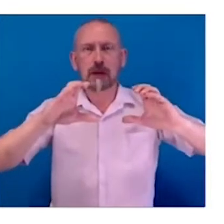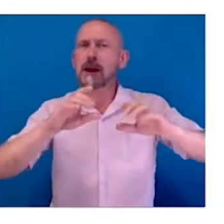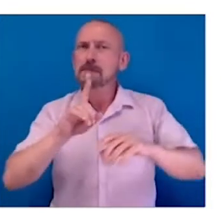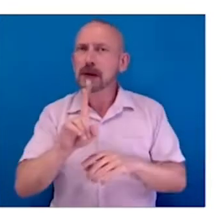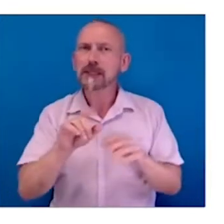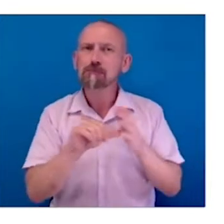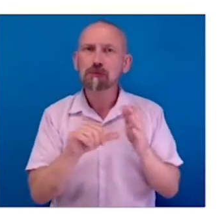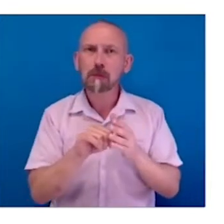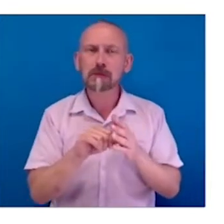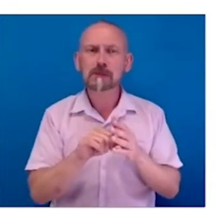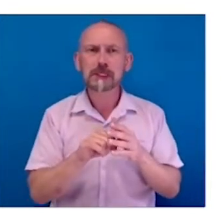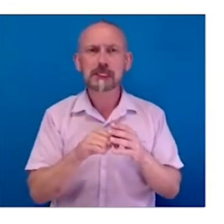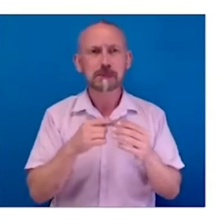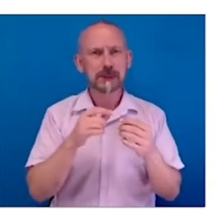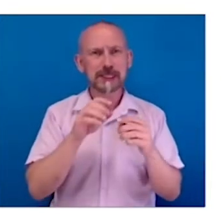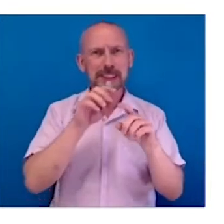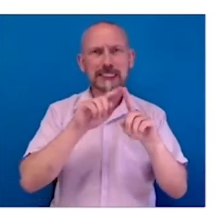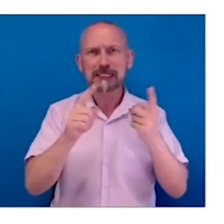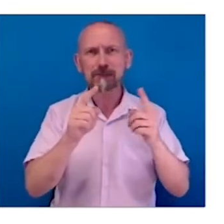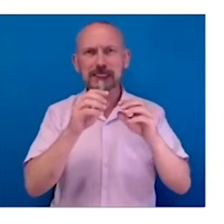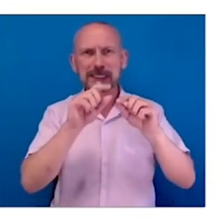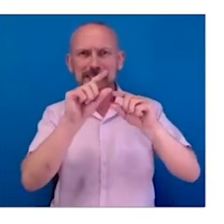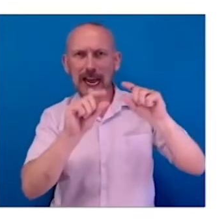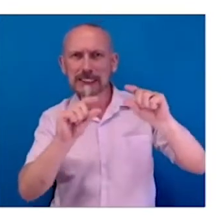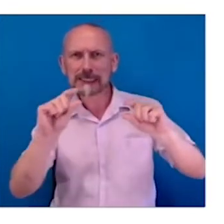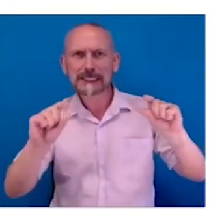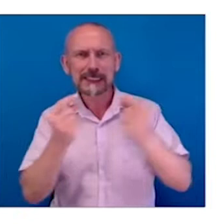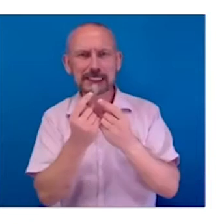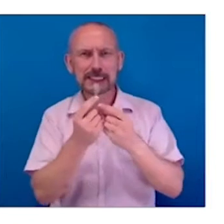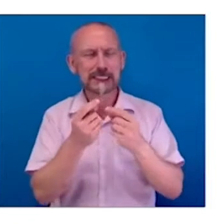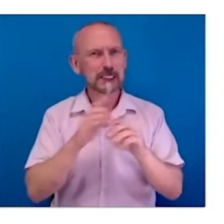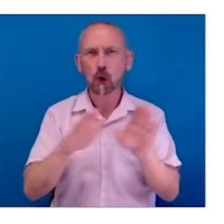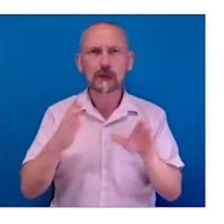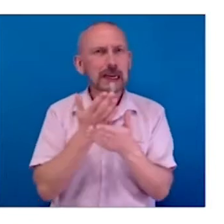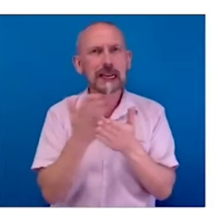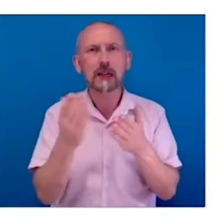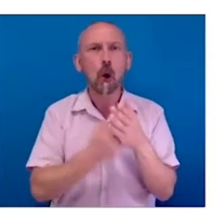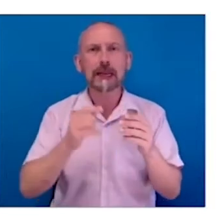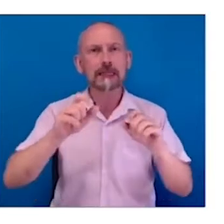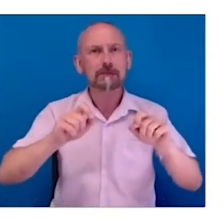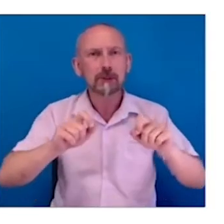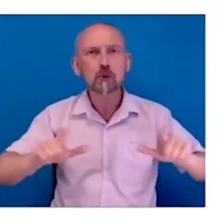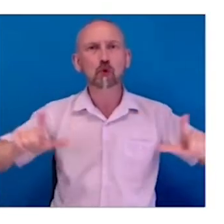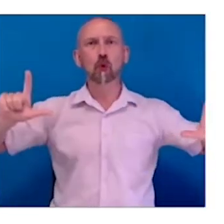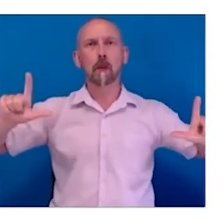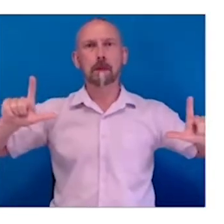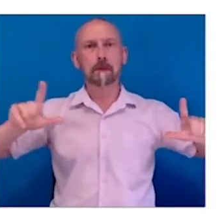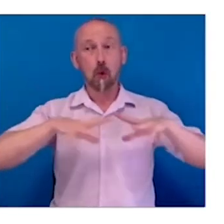of printed symbols, it is rarely as straightforward as enlarging the size of the print